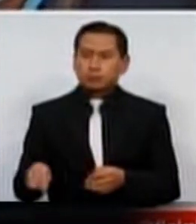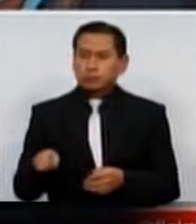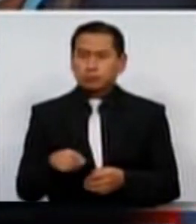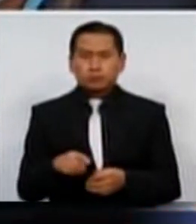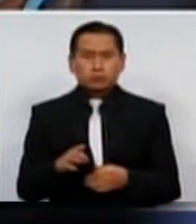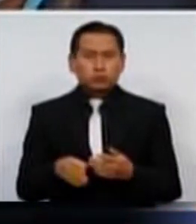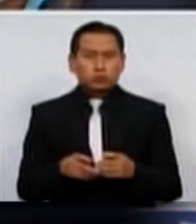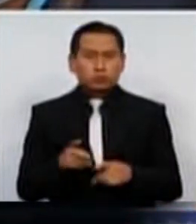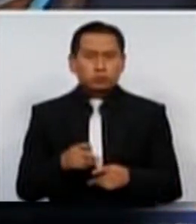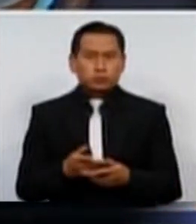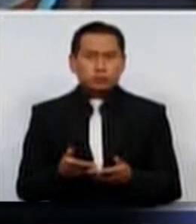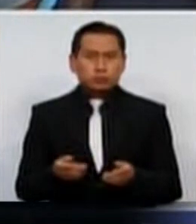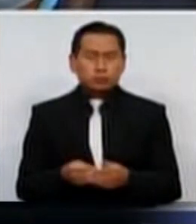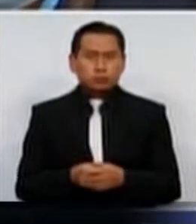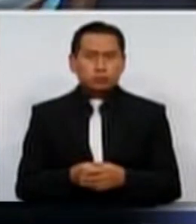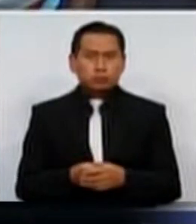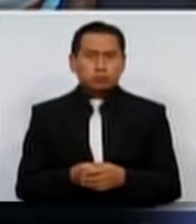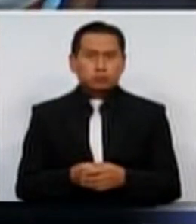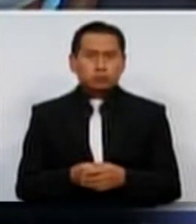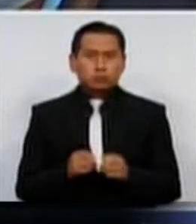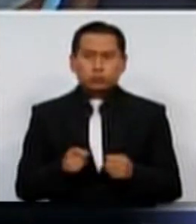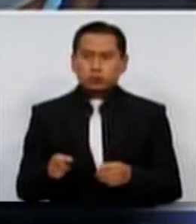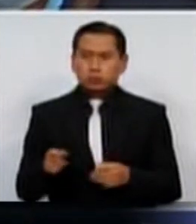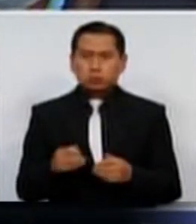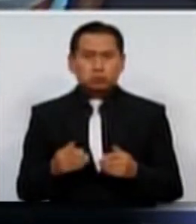the faith in the Bolivian people